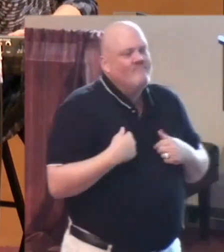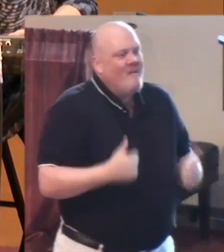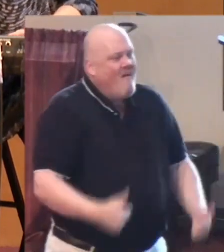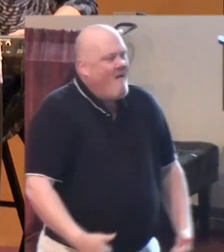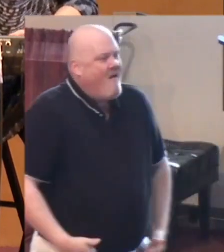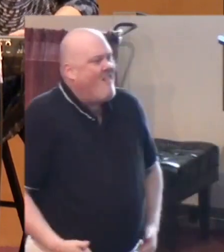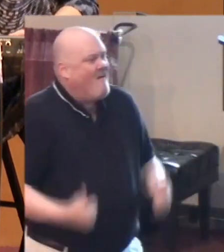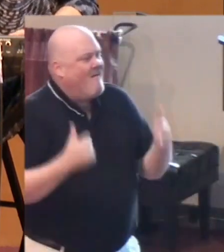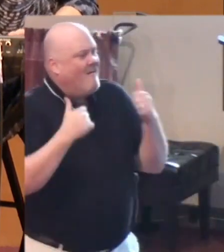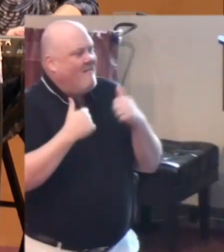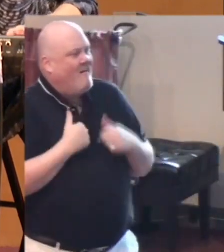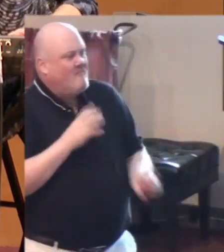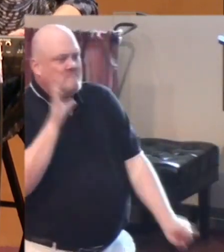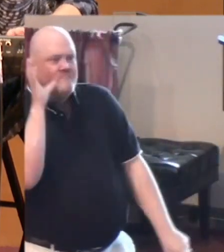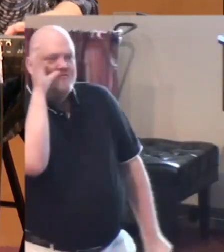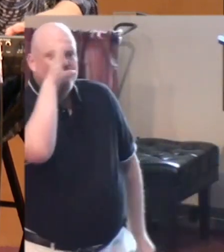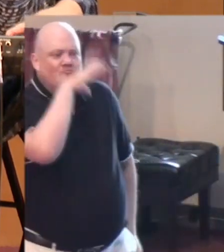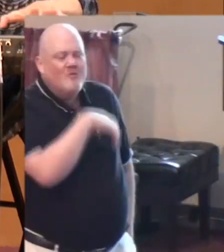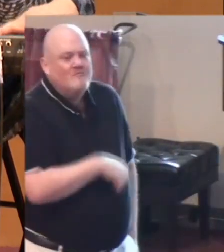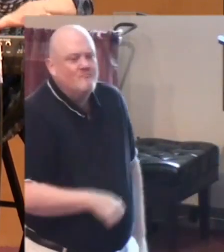a mystery.